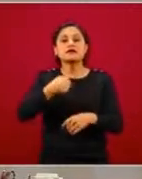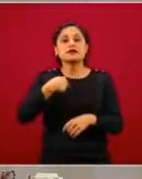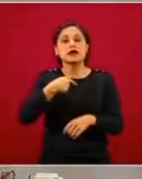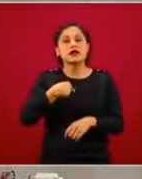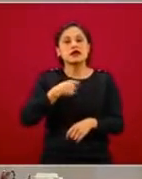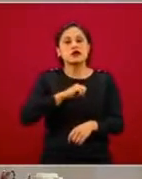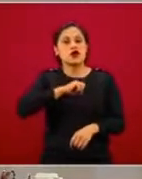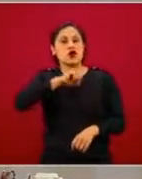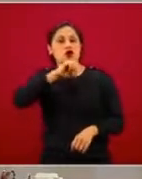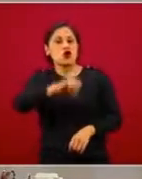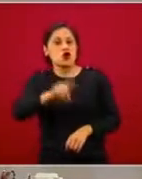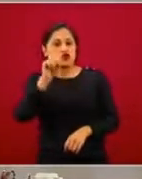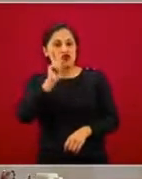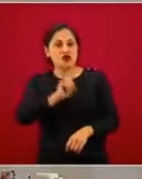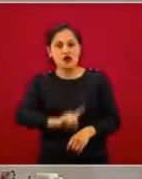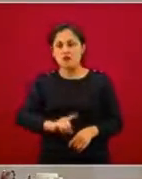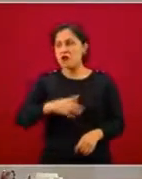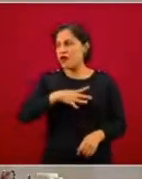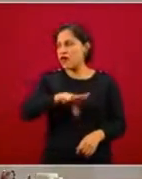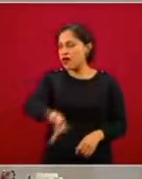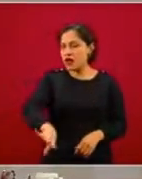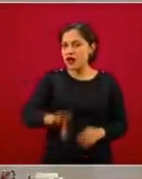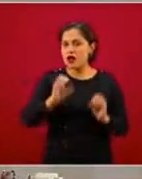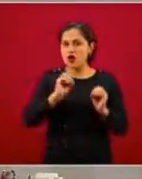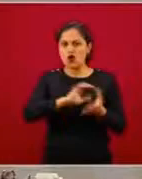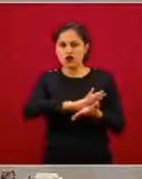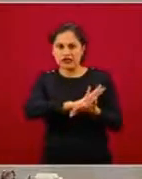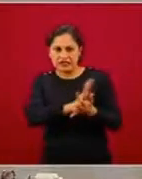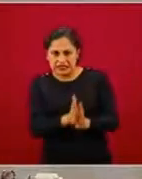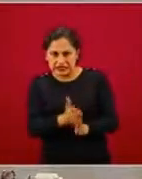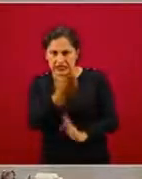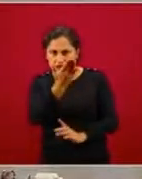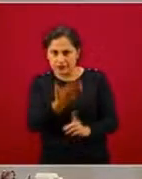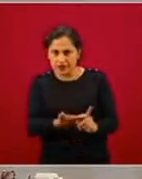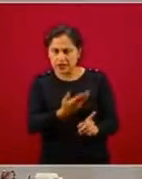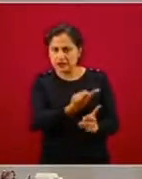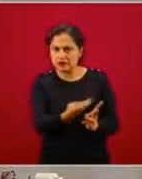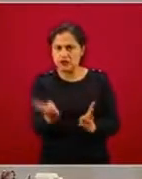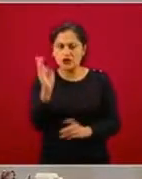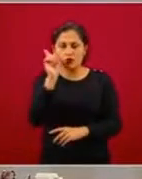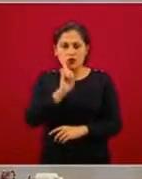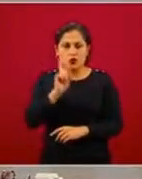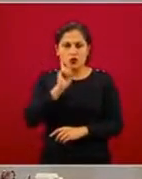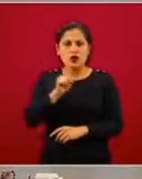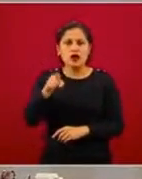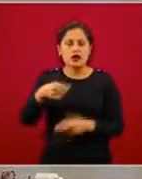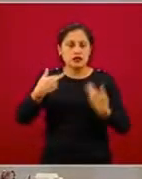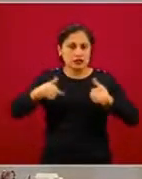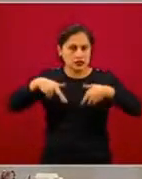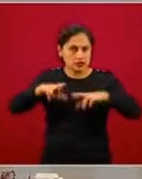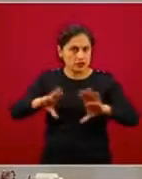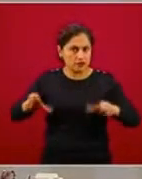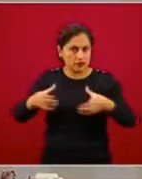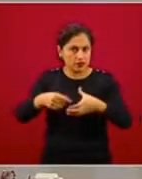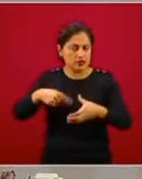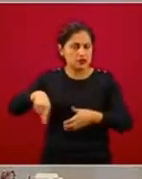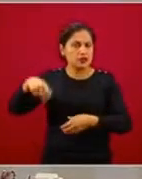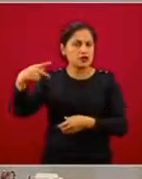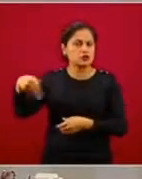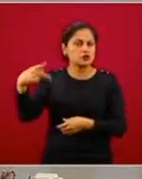have, de maybe she rechazo a la was saying, is mujer o this going to de be like discriminación misogyny or hacia las discrimination mujeres, toward representadas en este women? caso por